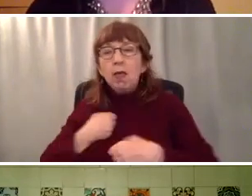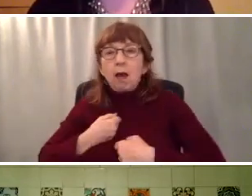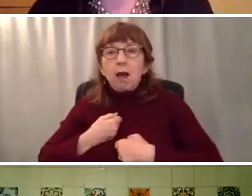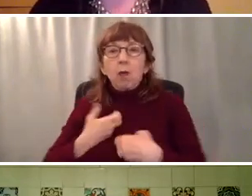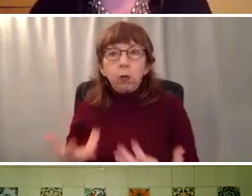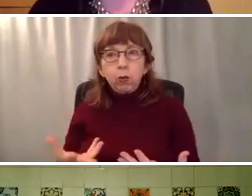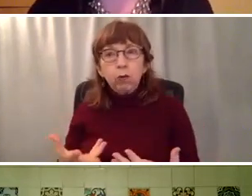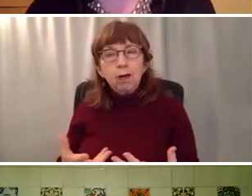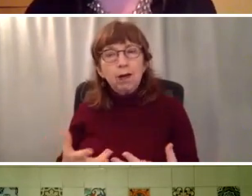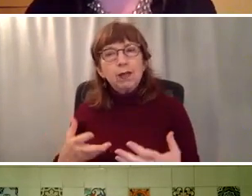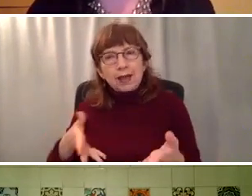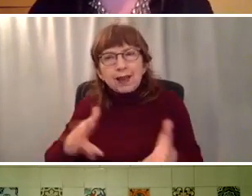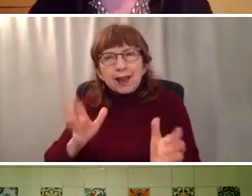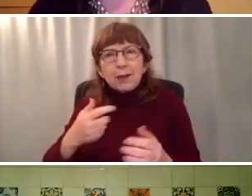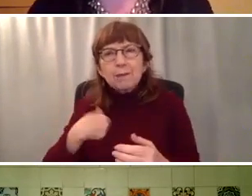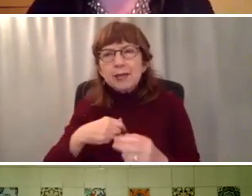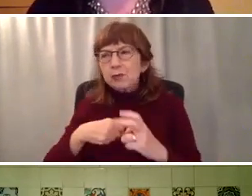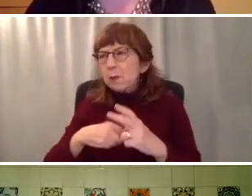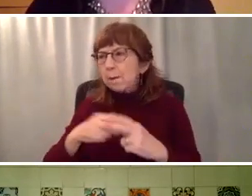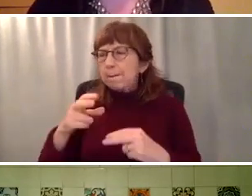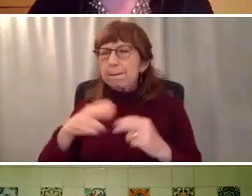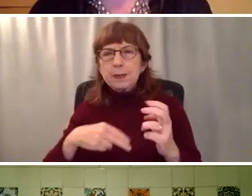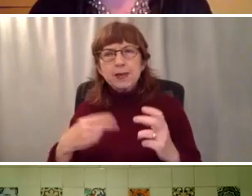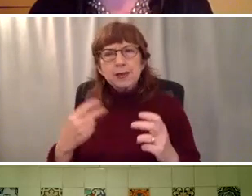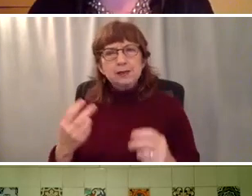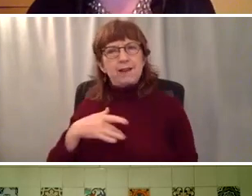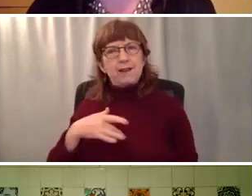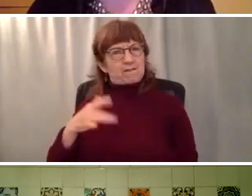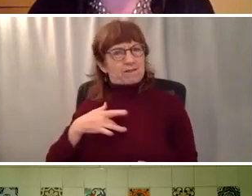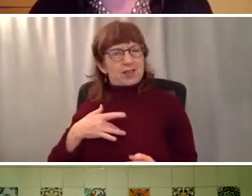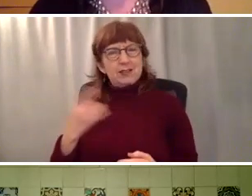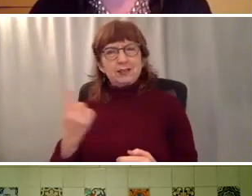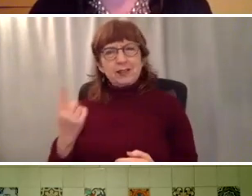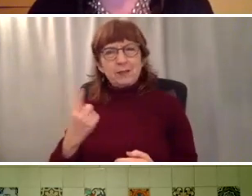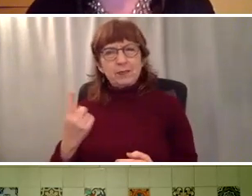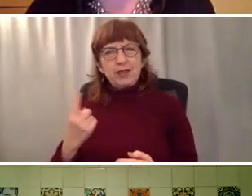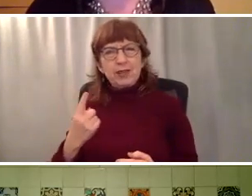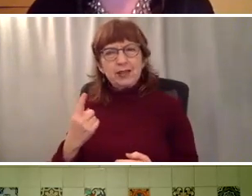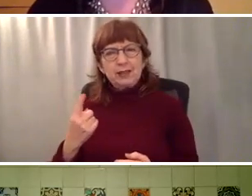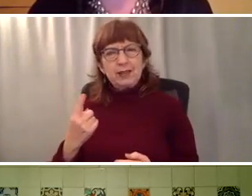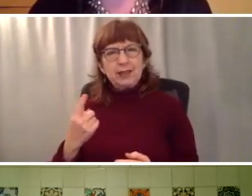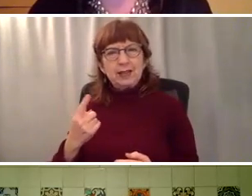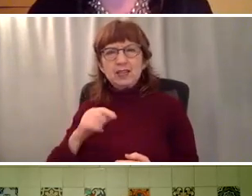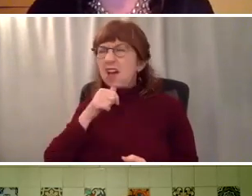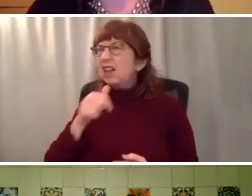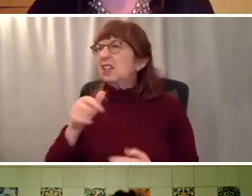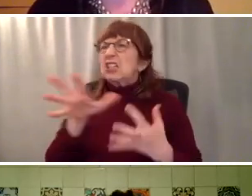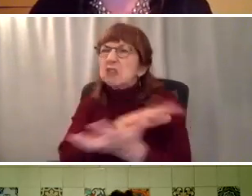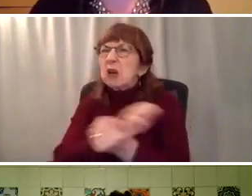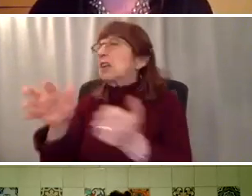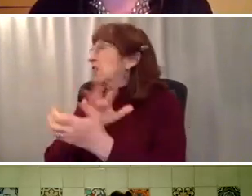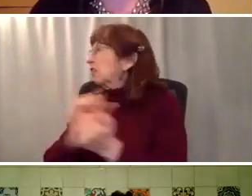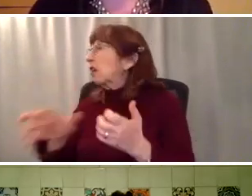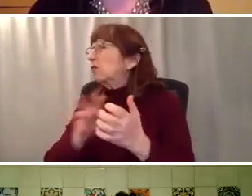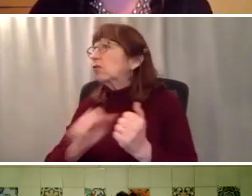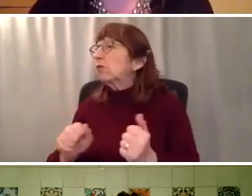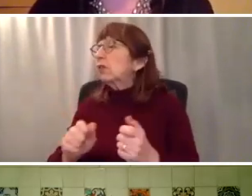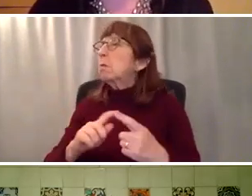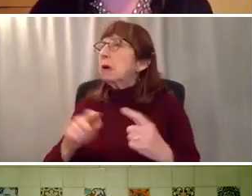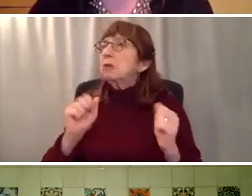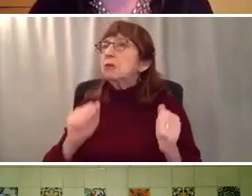to build something and feel something that was not just destructive, great madness.